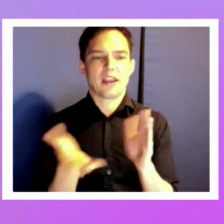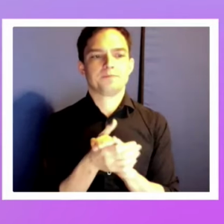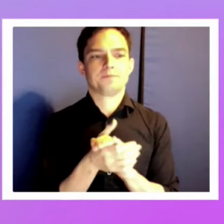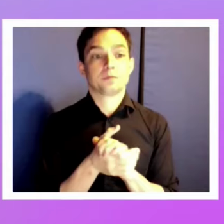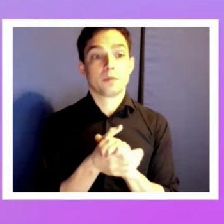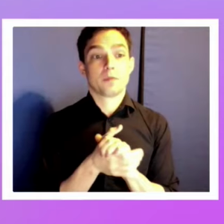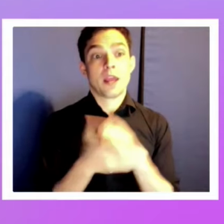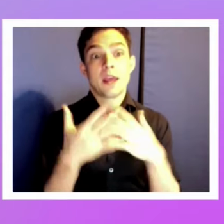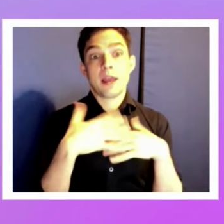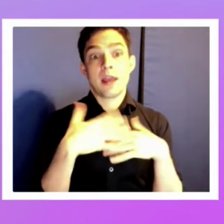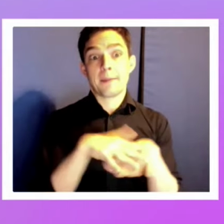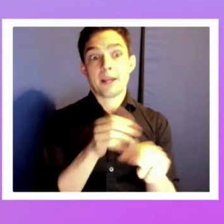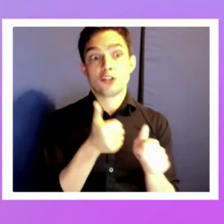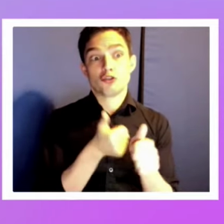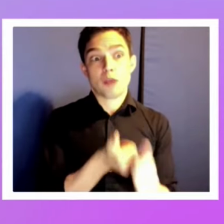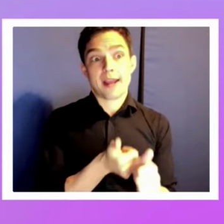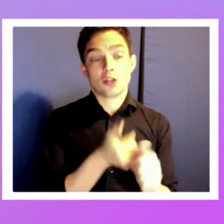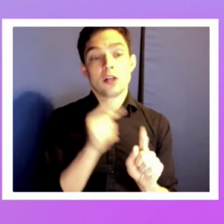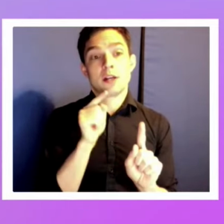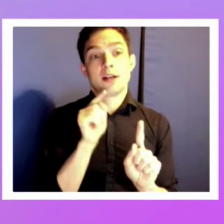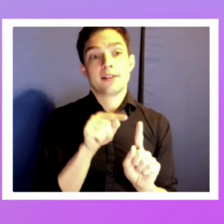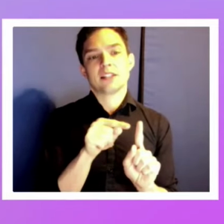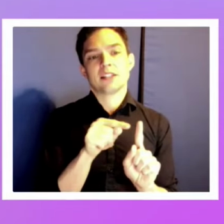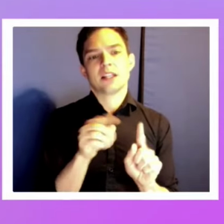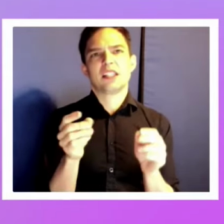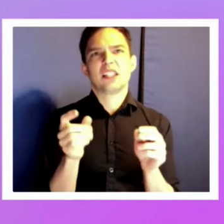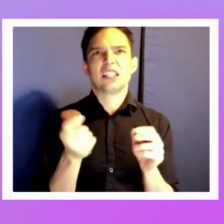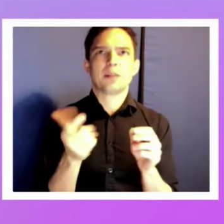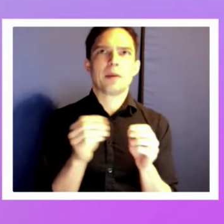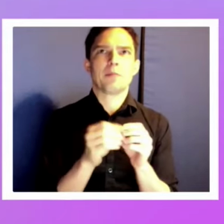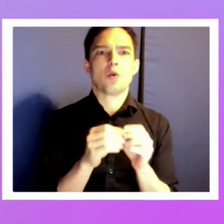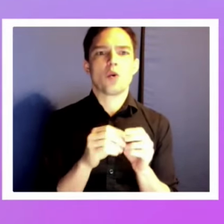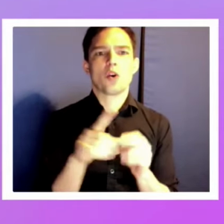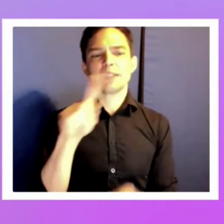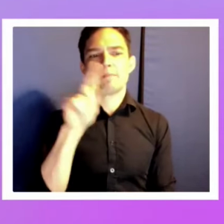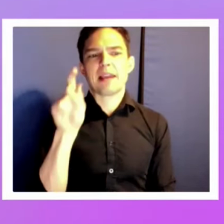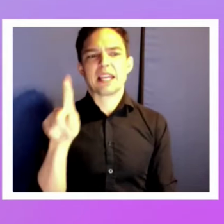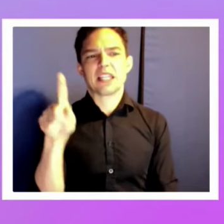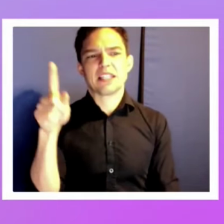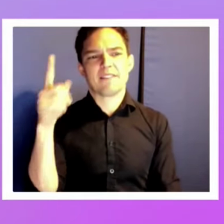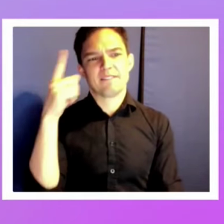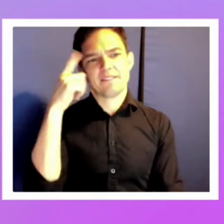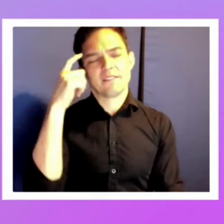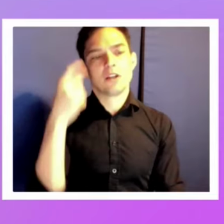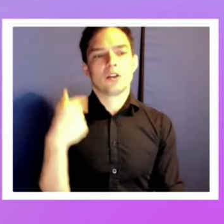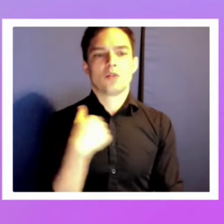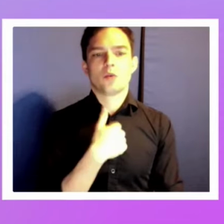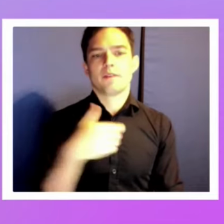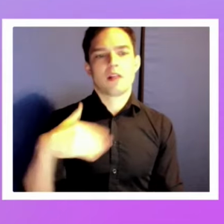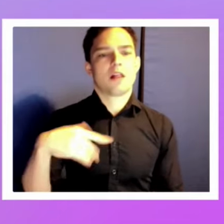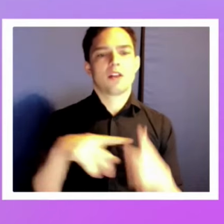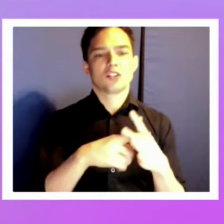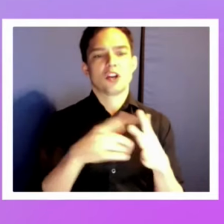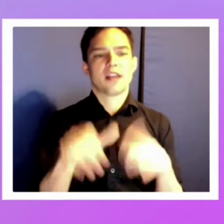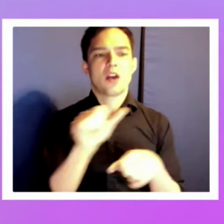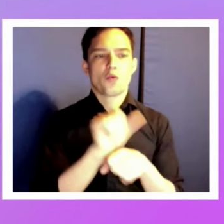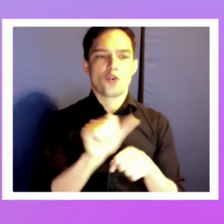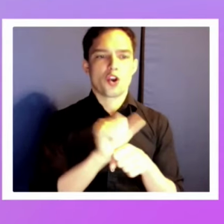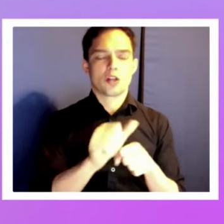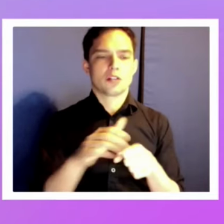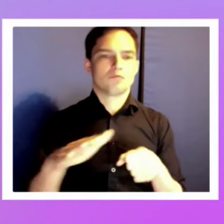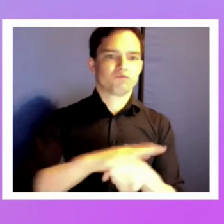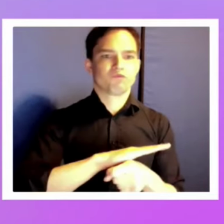The implementation tracker is a little bit more speculative. We have yet to start this work in earnest, but